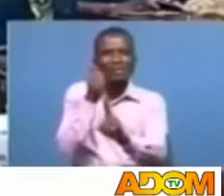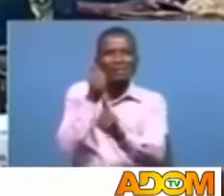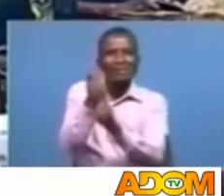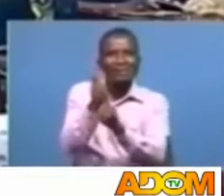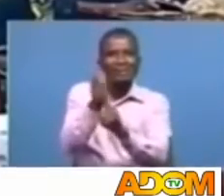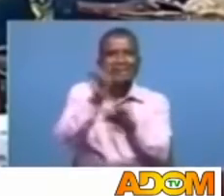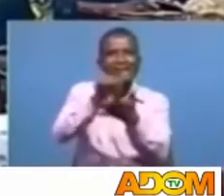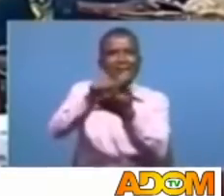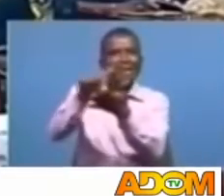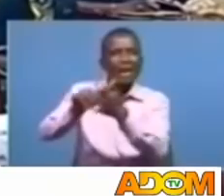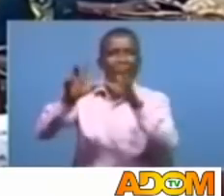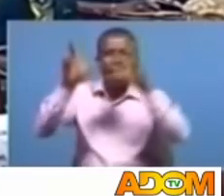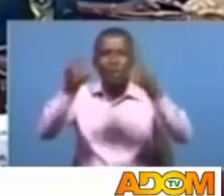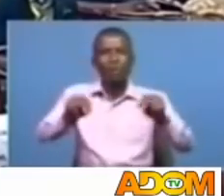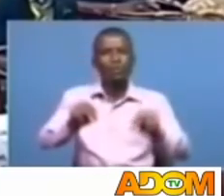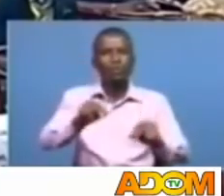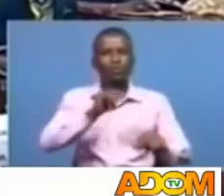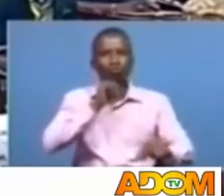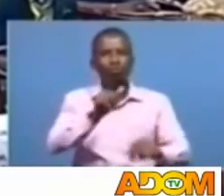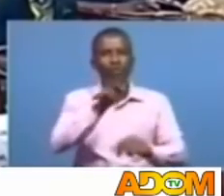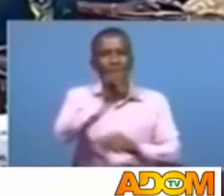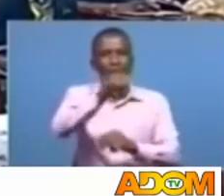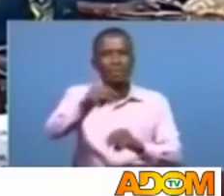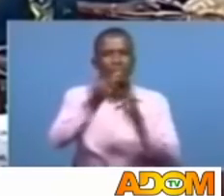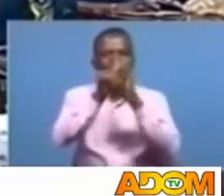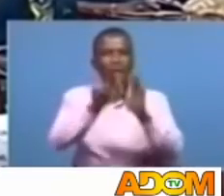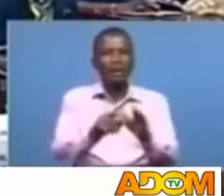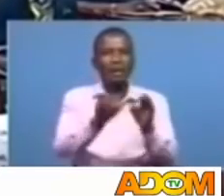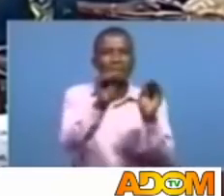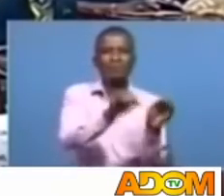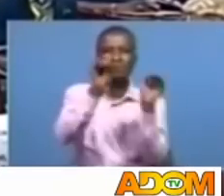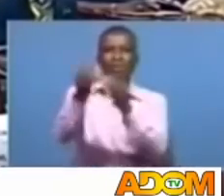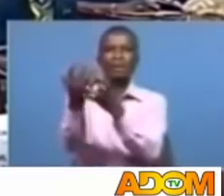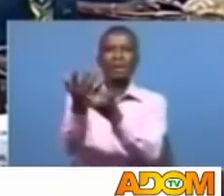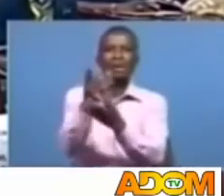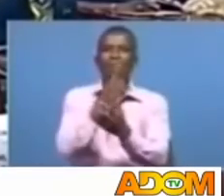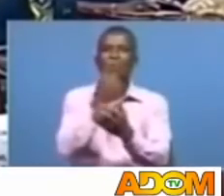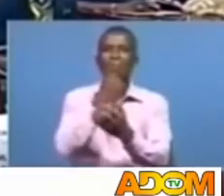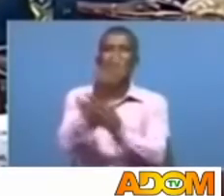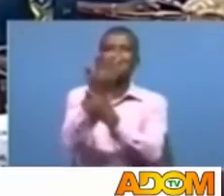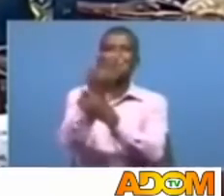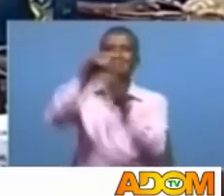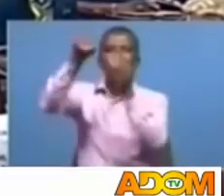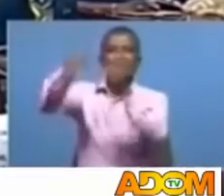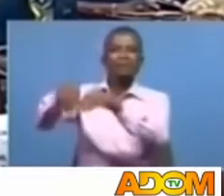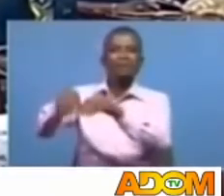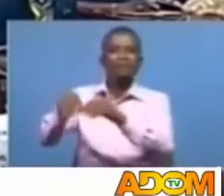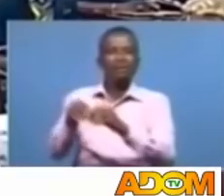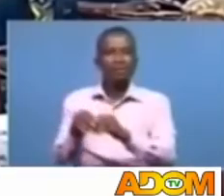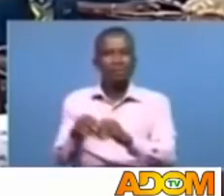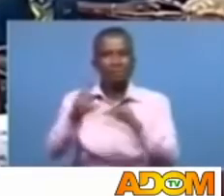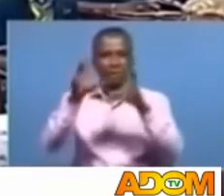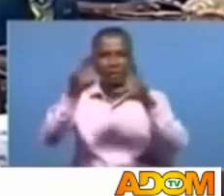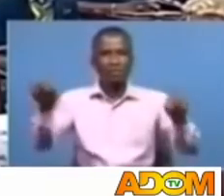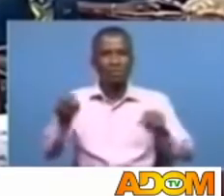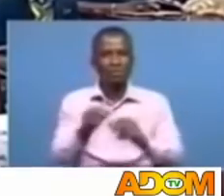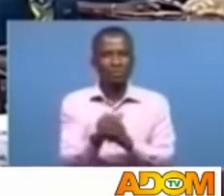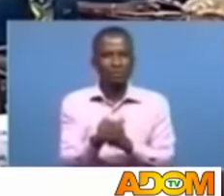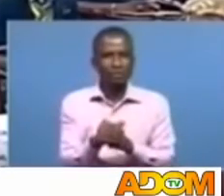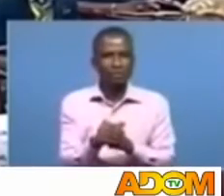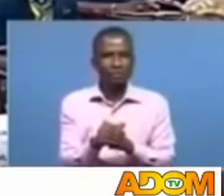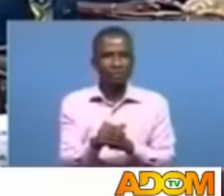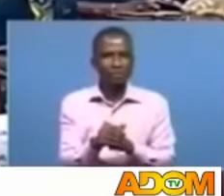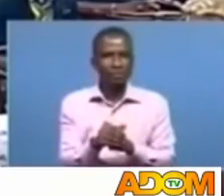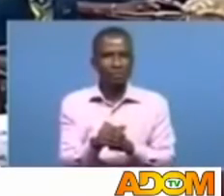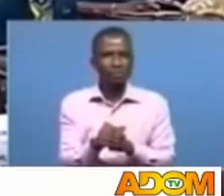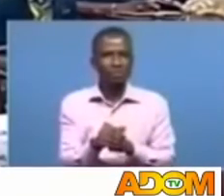whatever. It is not for the counsel for the second respondent to bring up a witness's claim to immunity. The witness